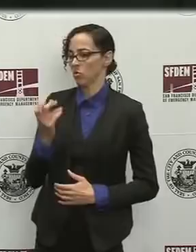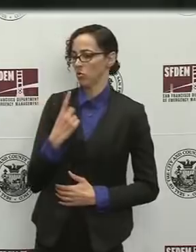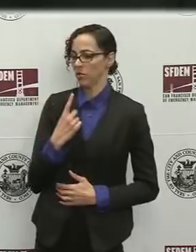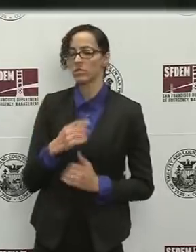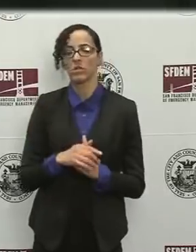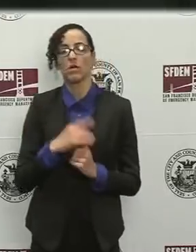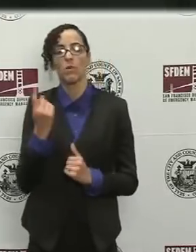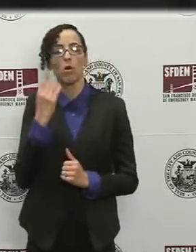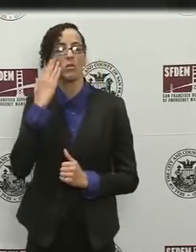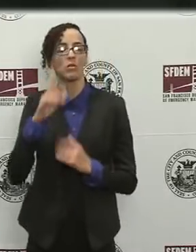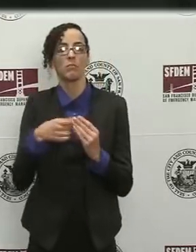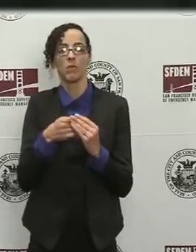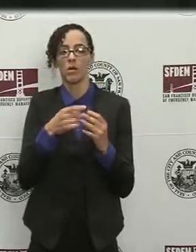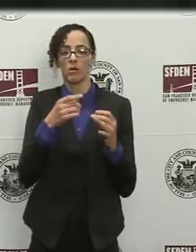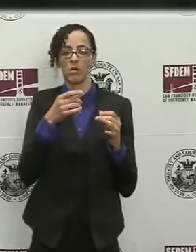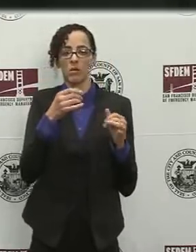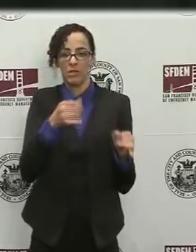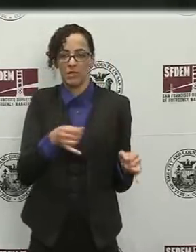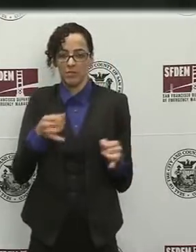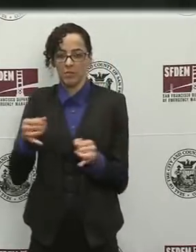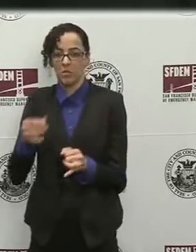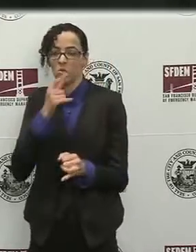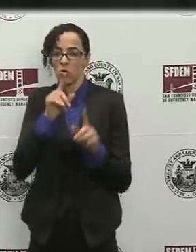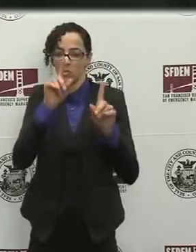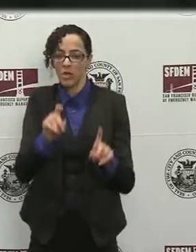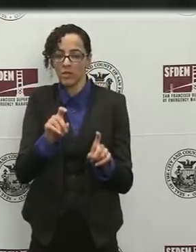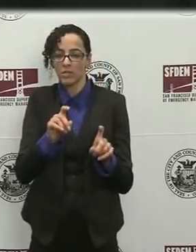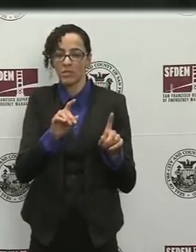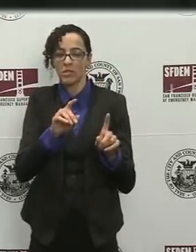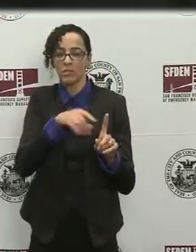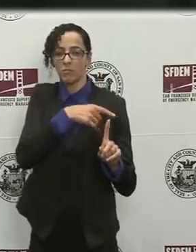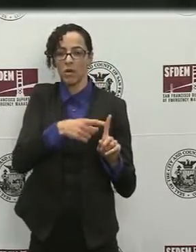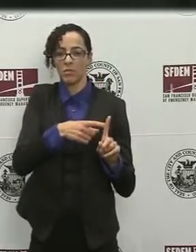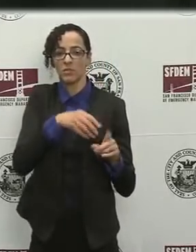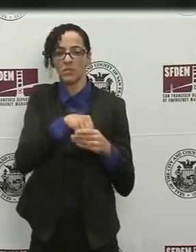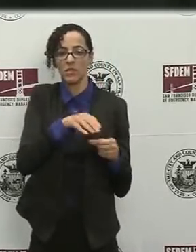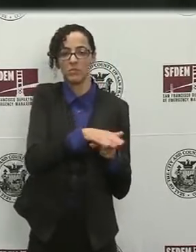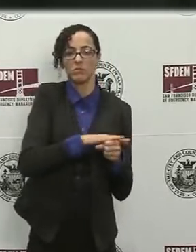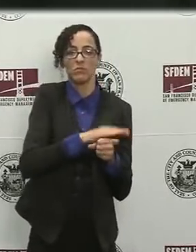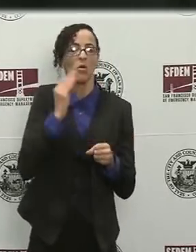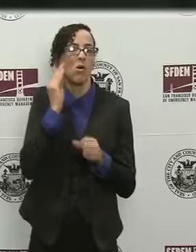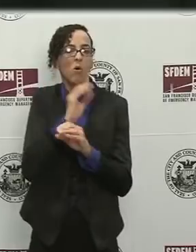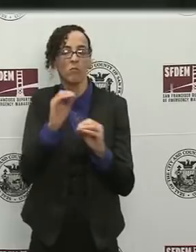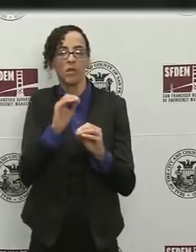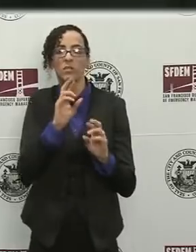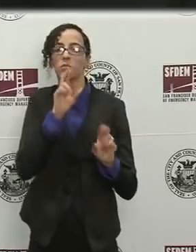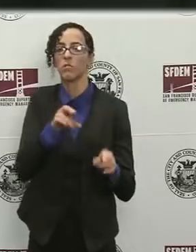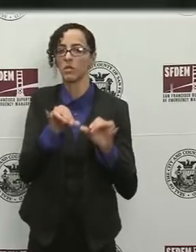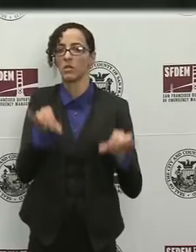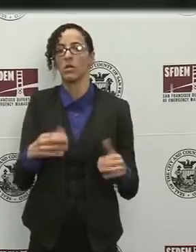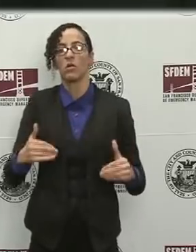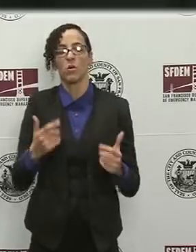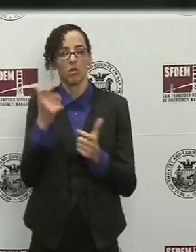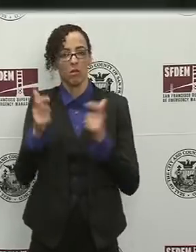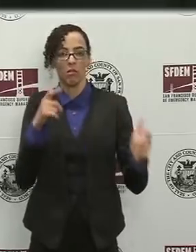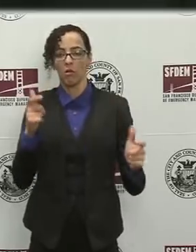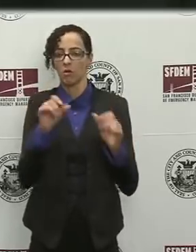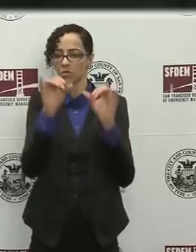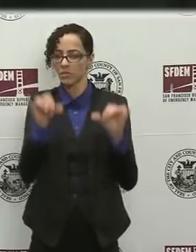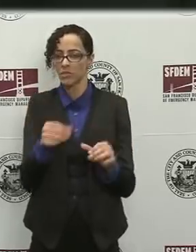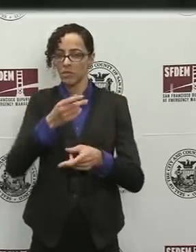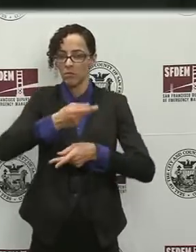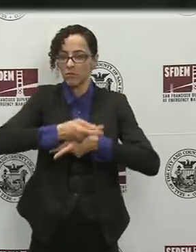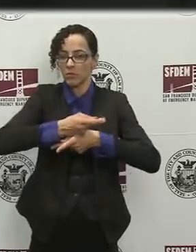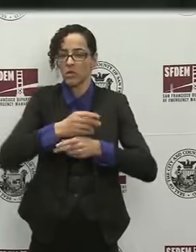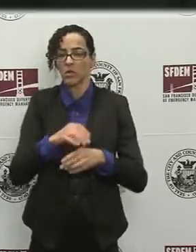of individuals who've tested positive at sites in the homelessness response system. It's a large system of care where people experiencing